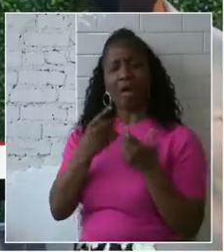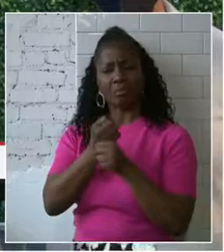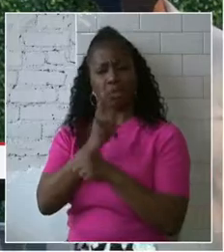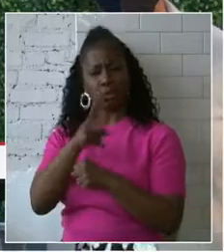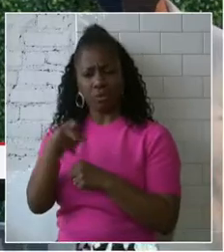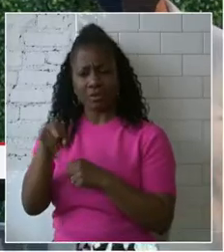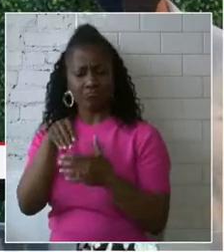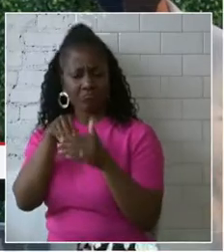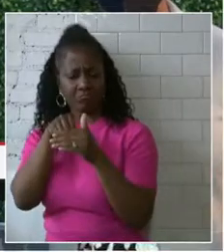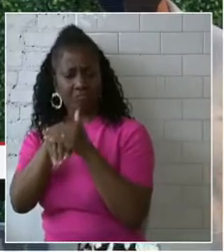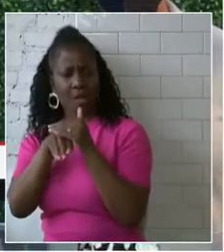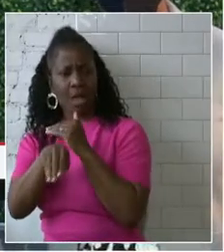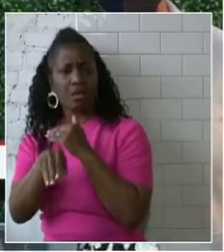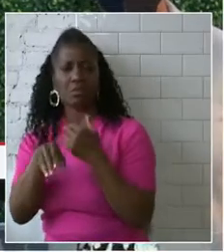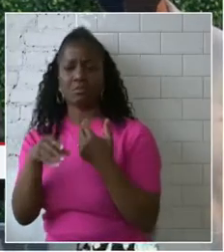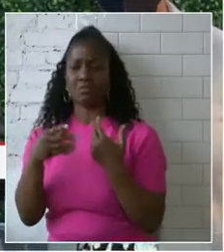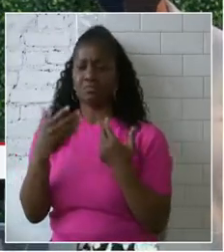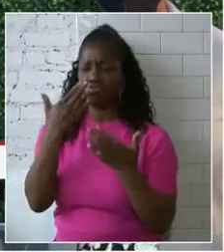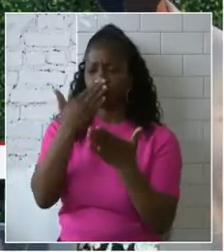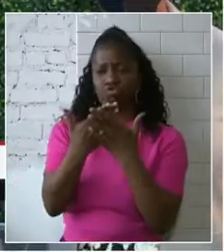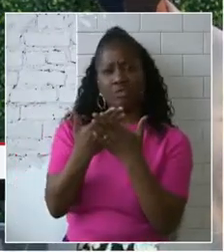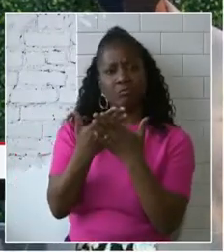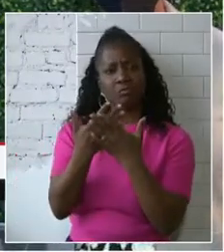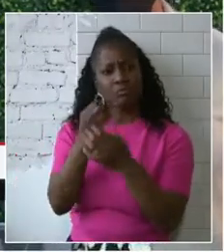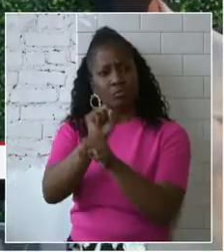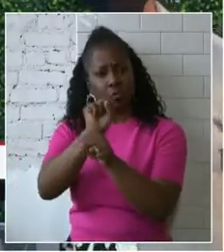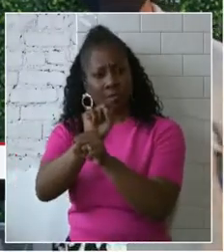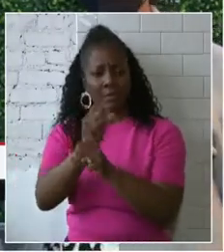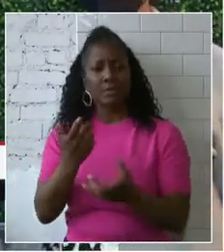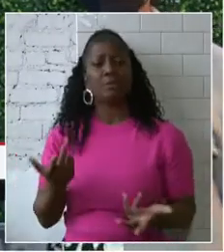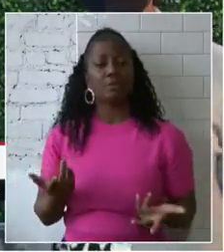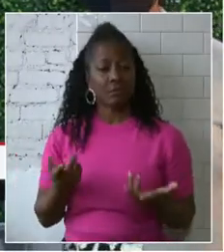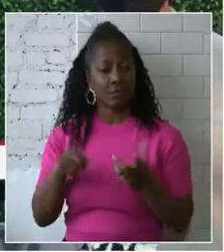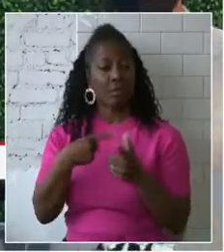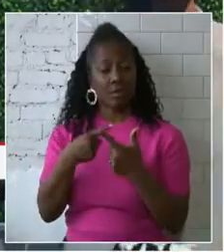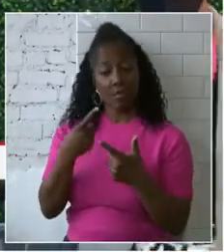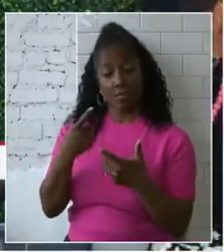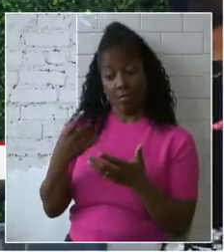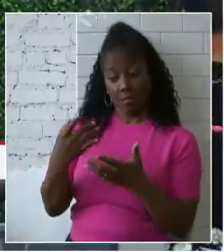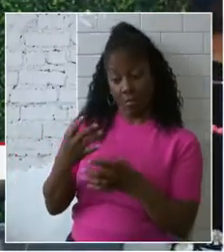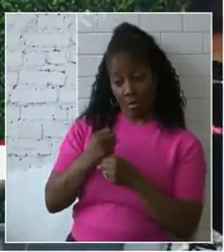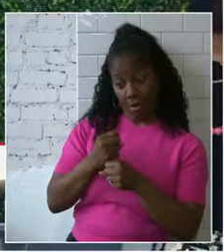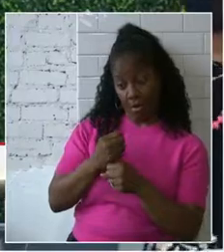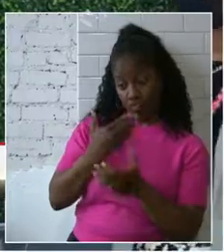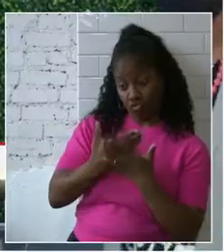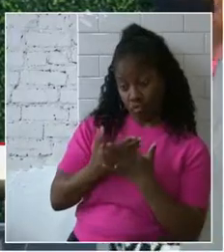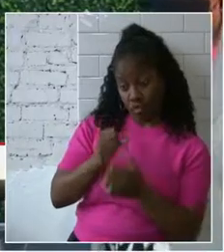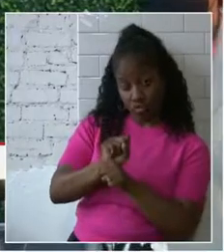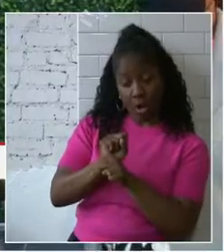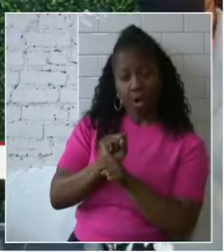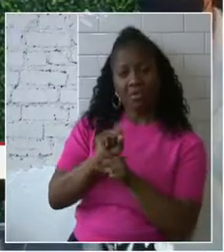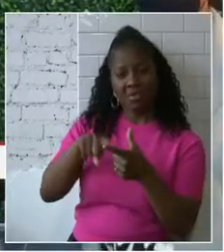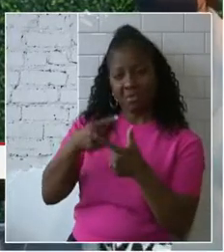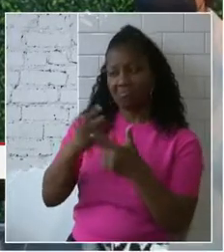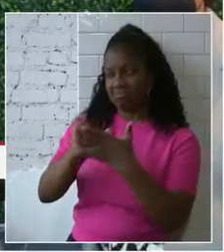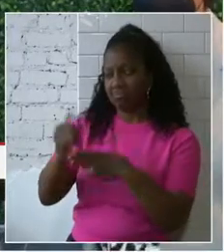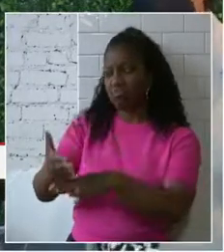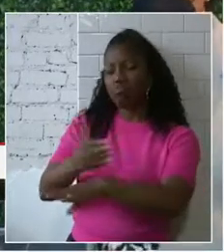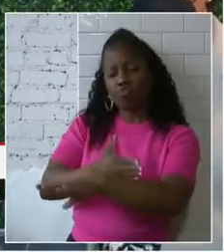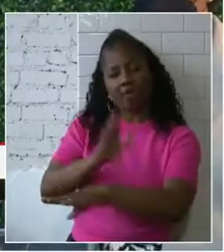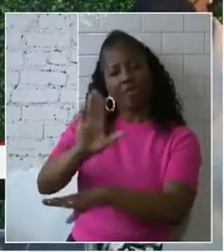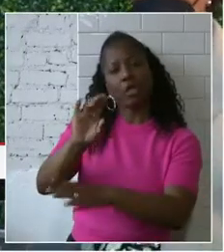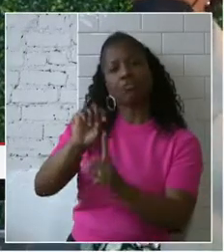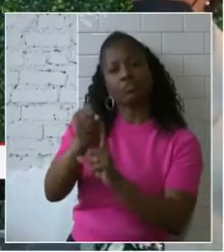access gainful employment, and gainful employment then can be a tool to better someone's circumstances.